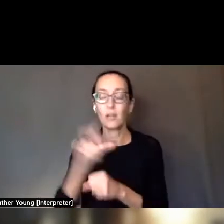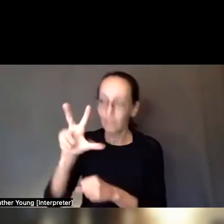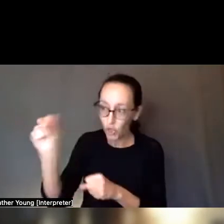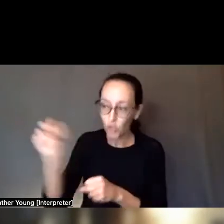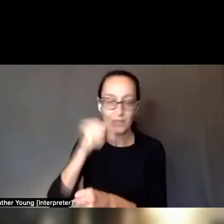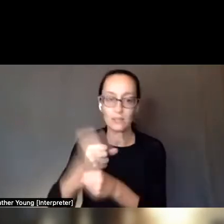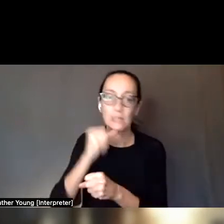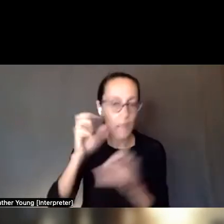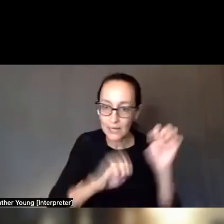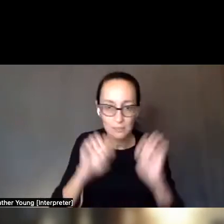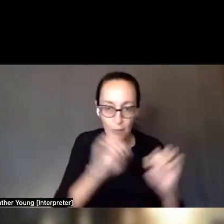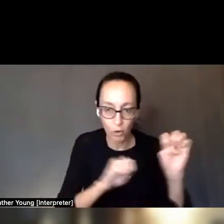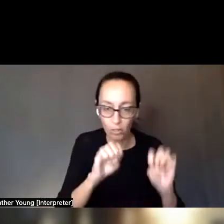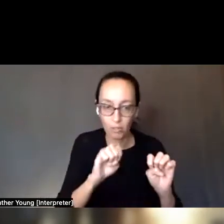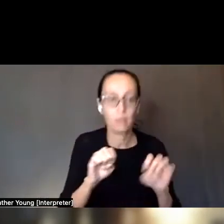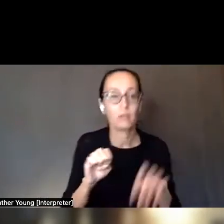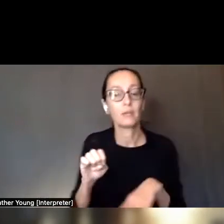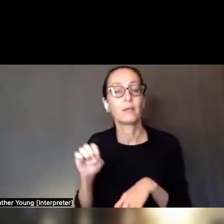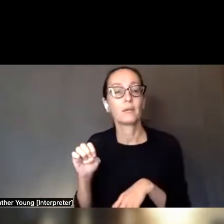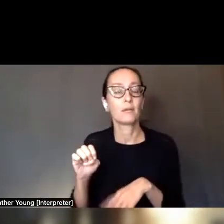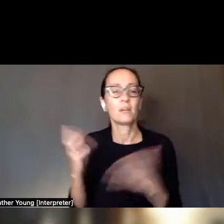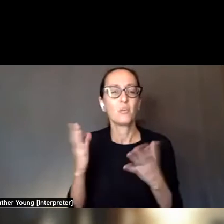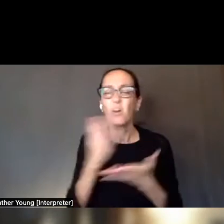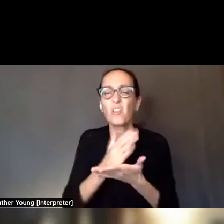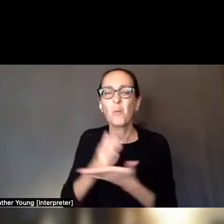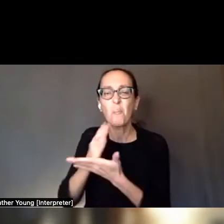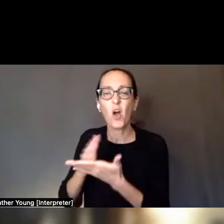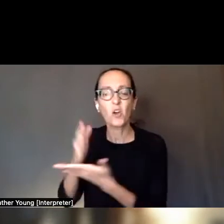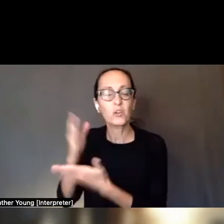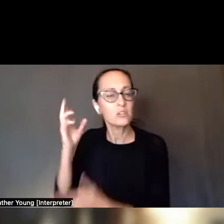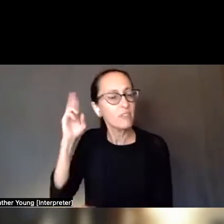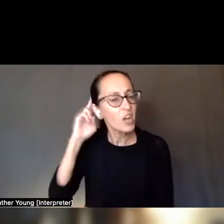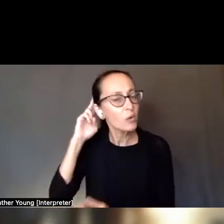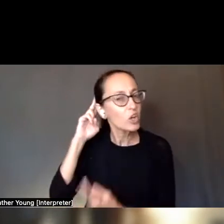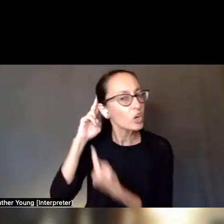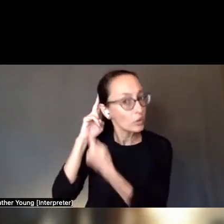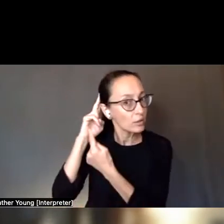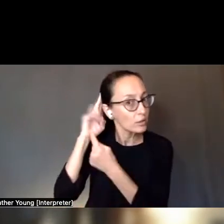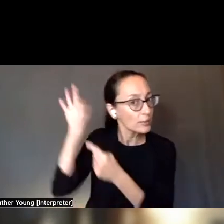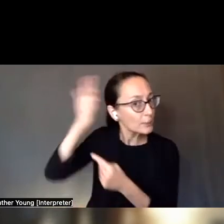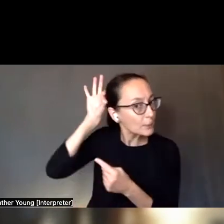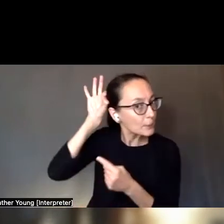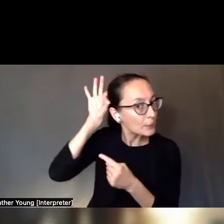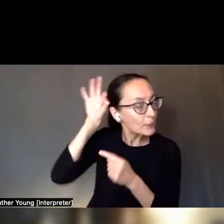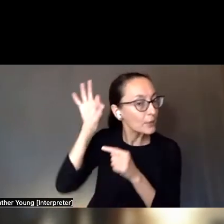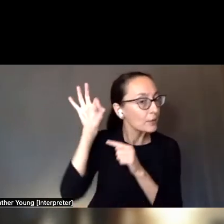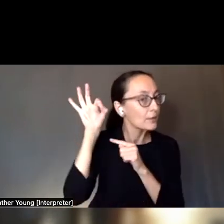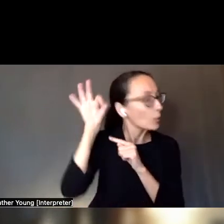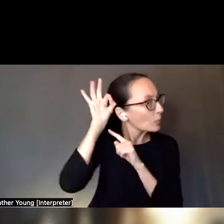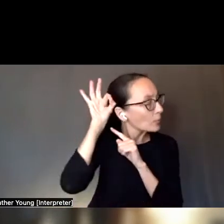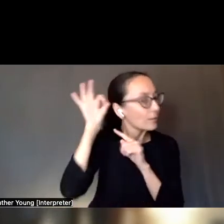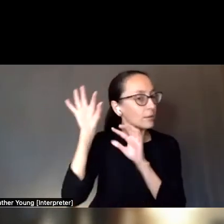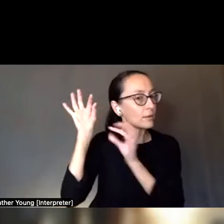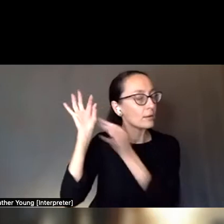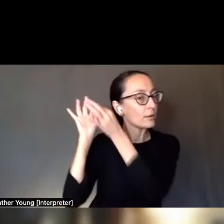this external part that sits over the ear, and then this part which transmits